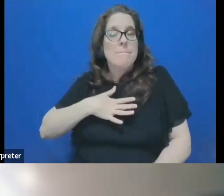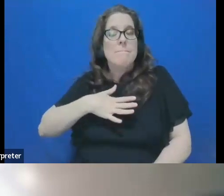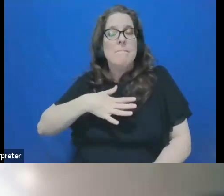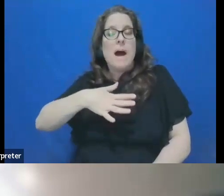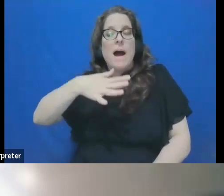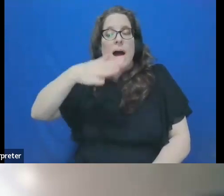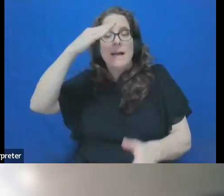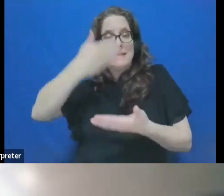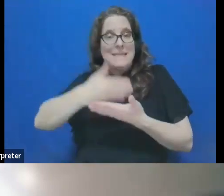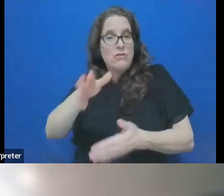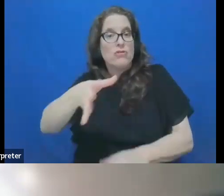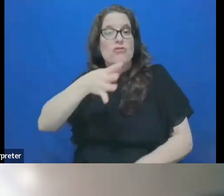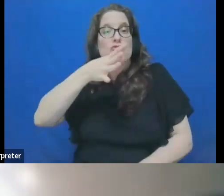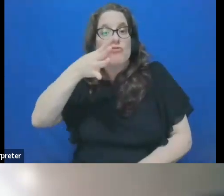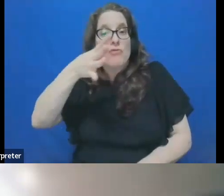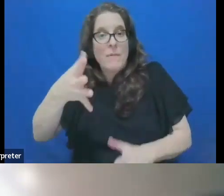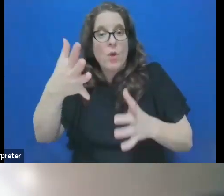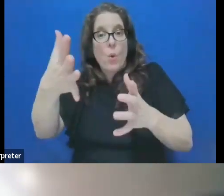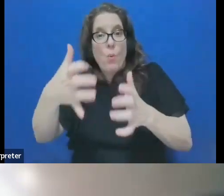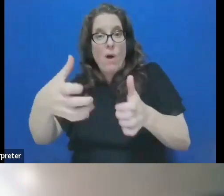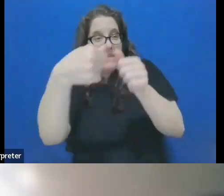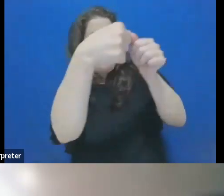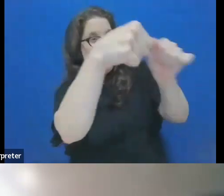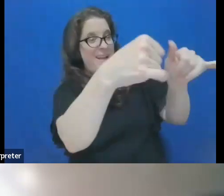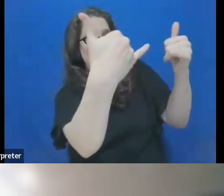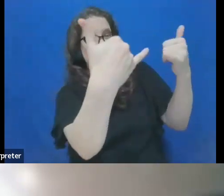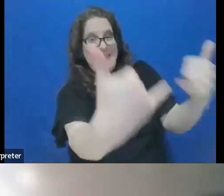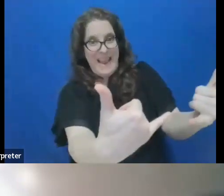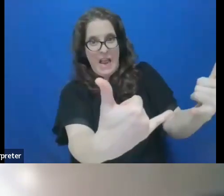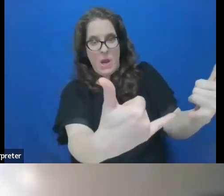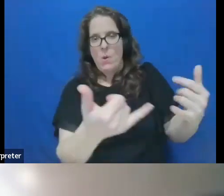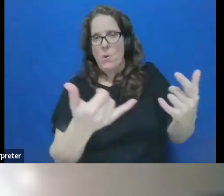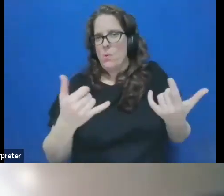bank account to handle this?